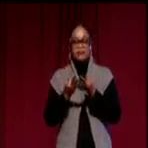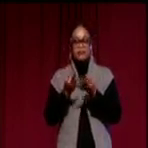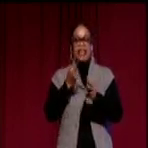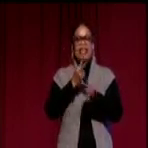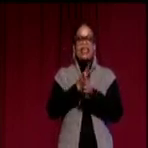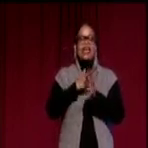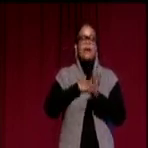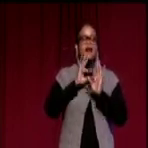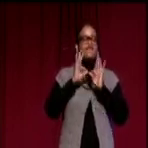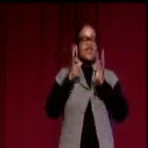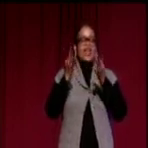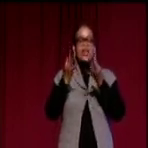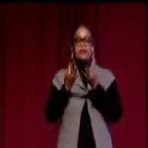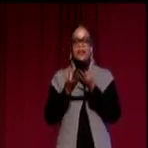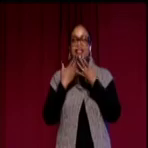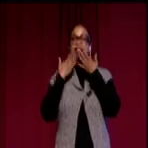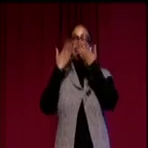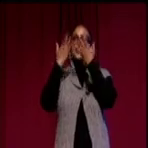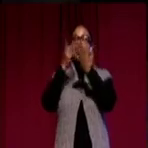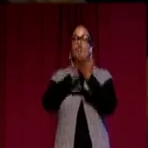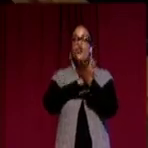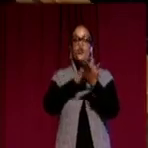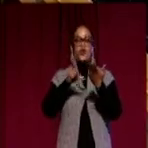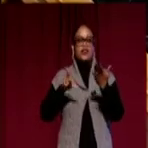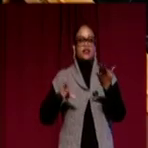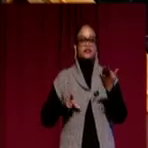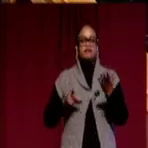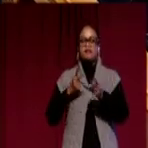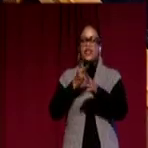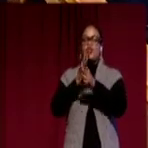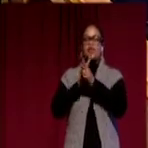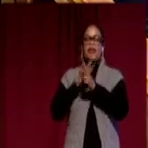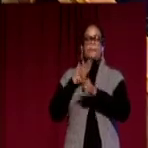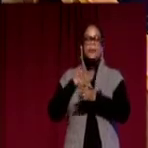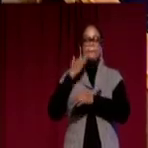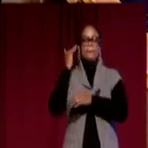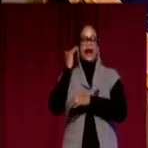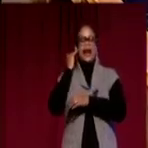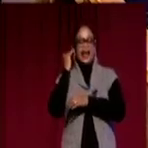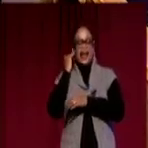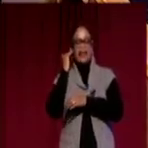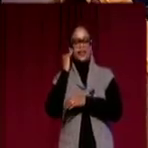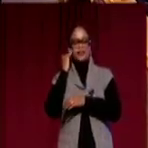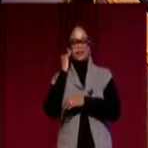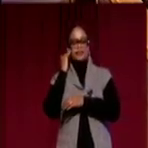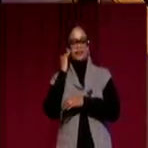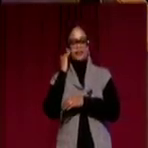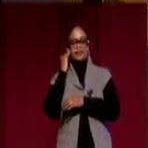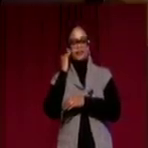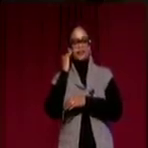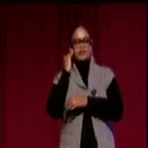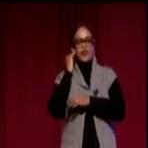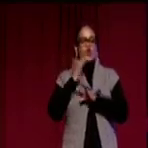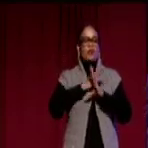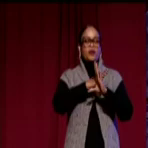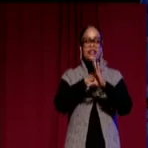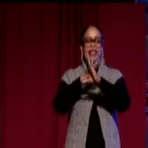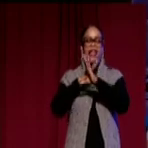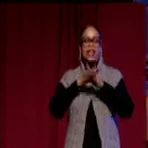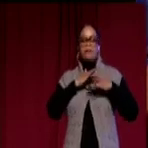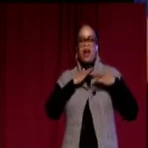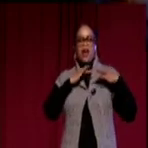my family. Thank you, Lord. You kept my mind. You covered my